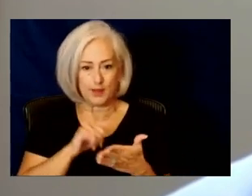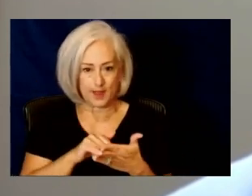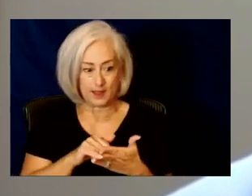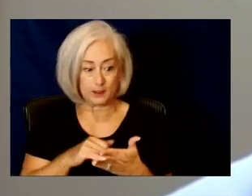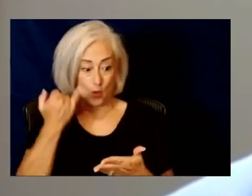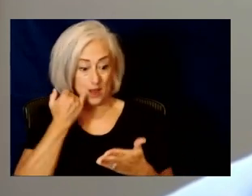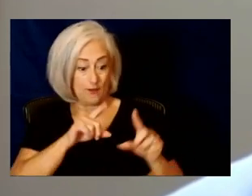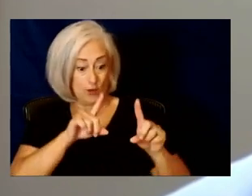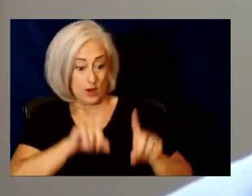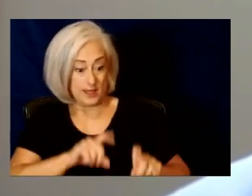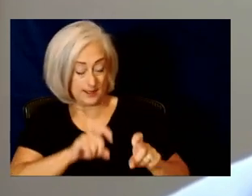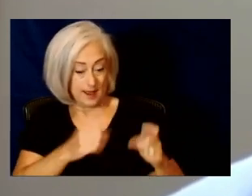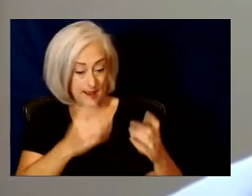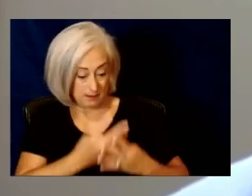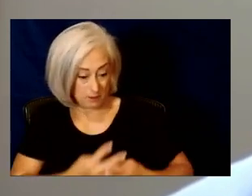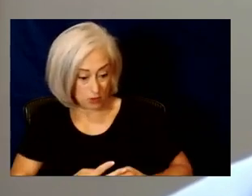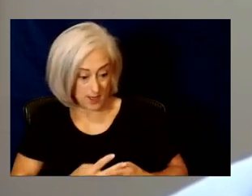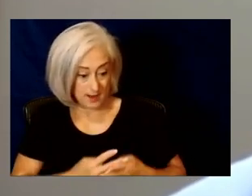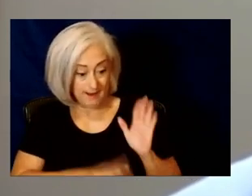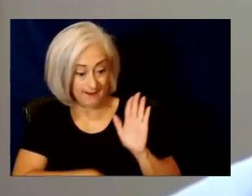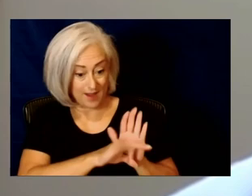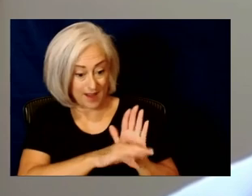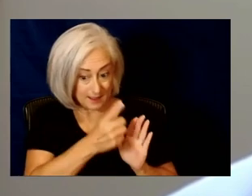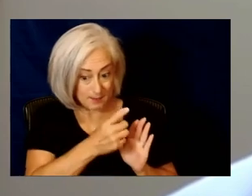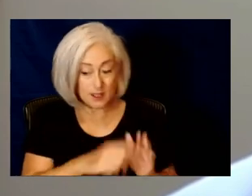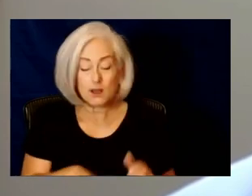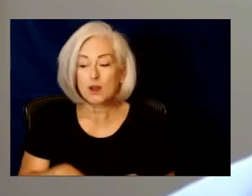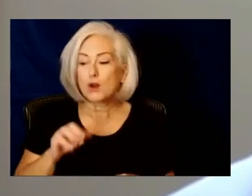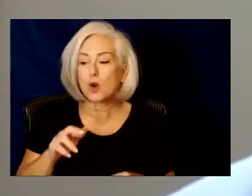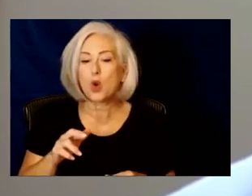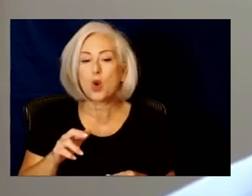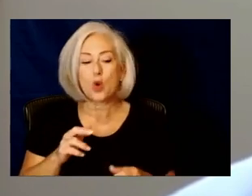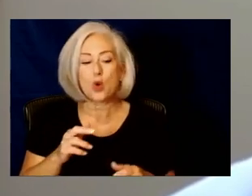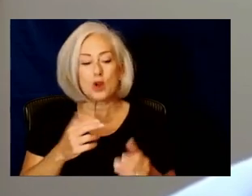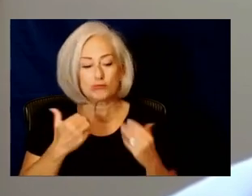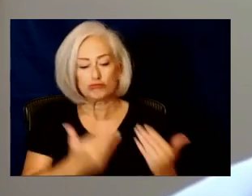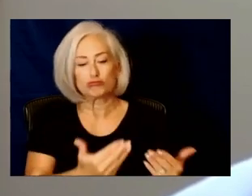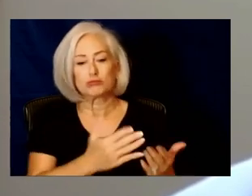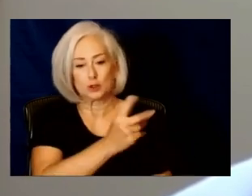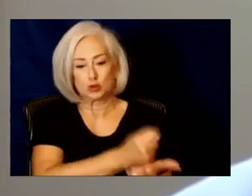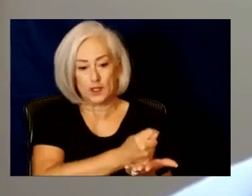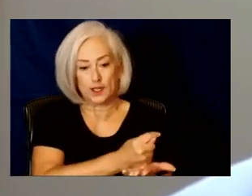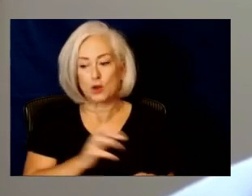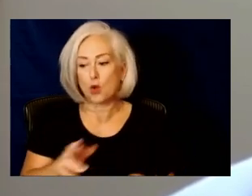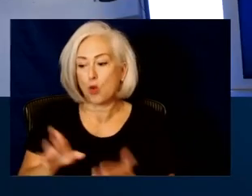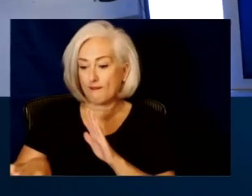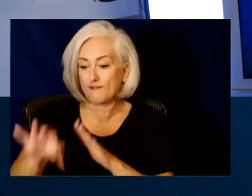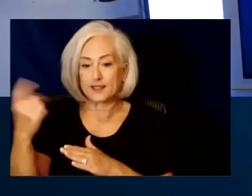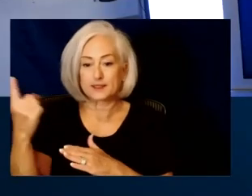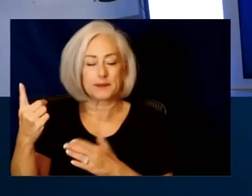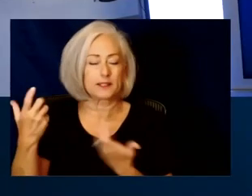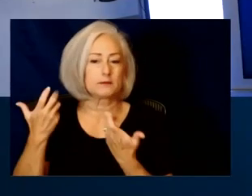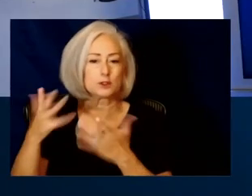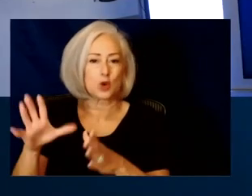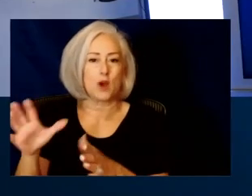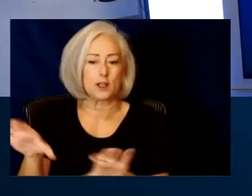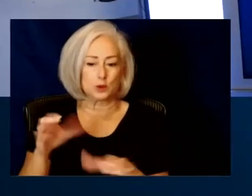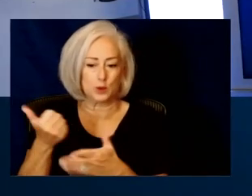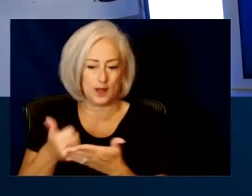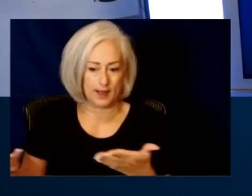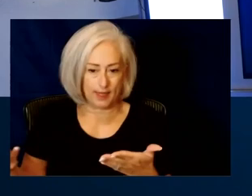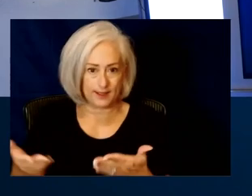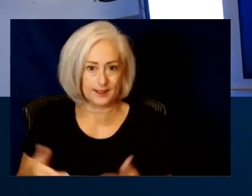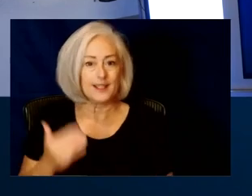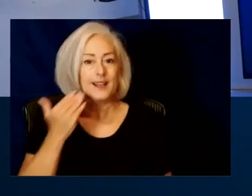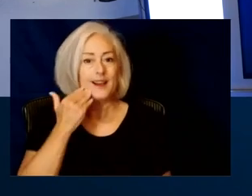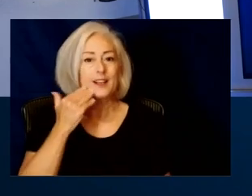choose not to treat, what that would be. So that's where we stand here. That's pretty cool. And yes, I know your full name is Dr. Jonathan